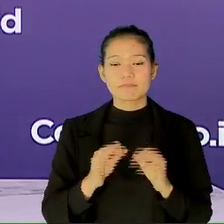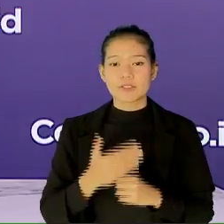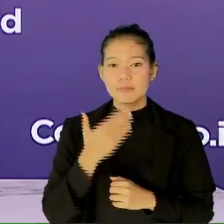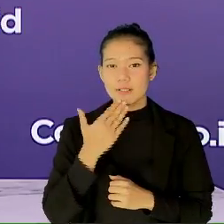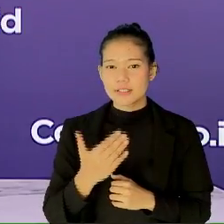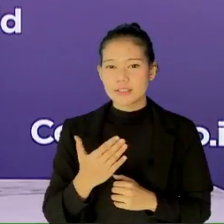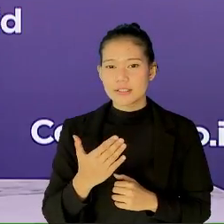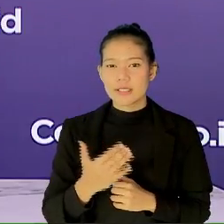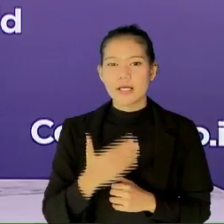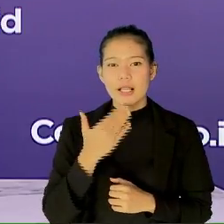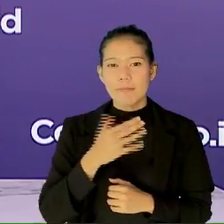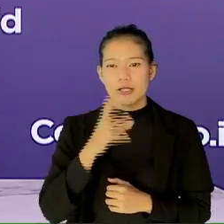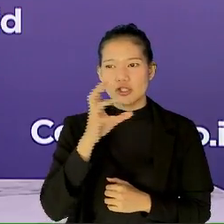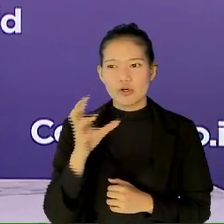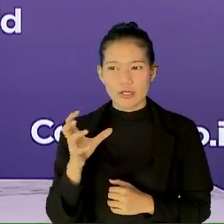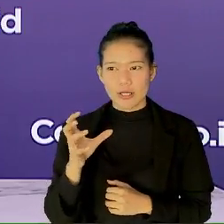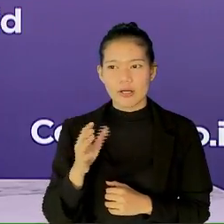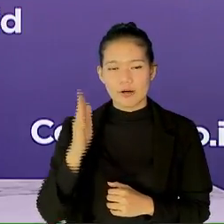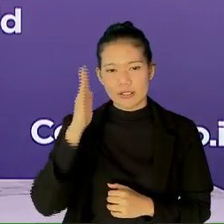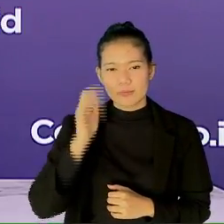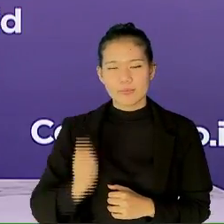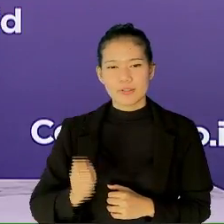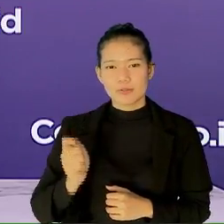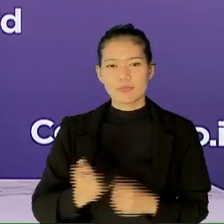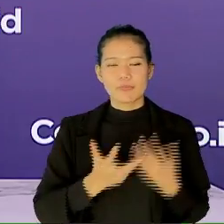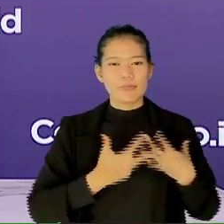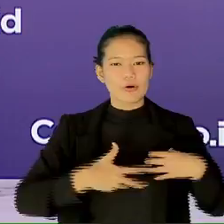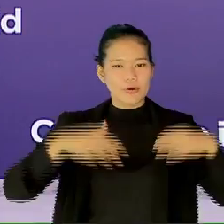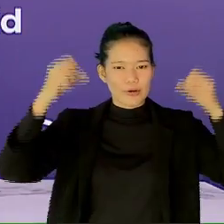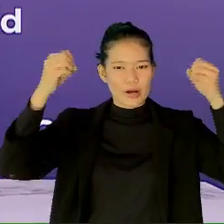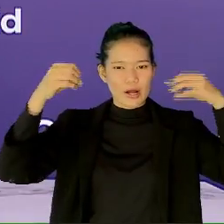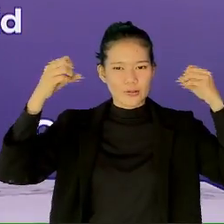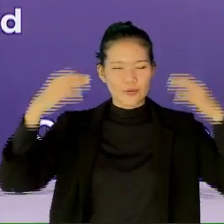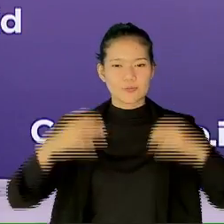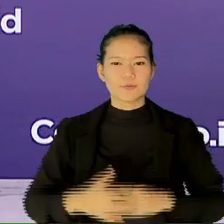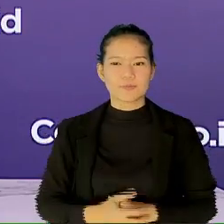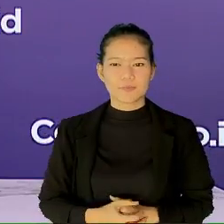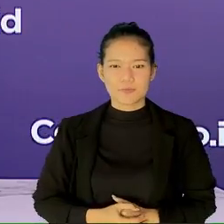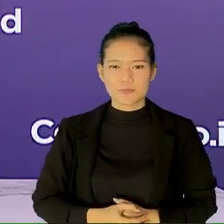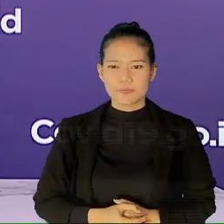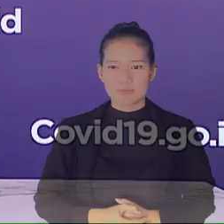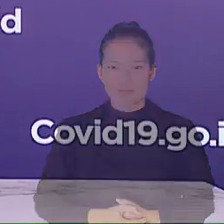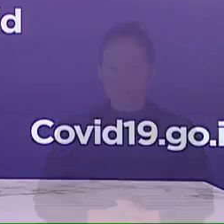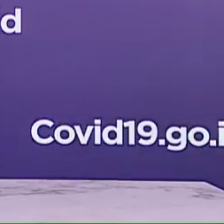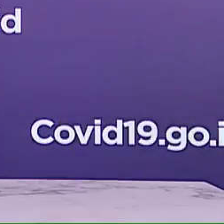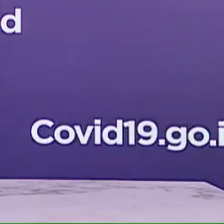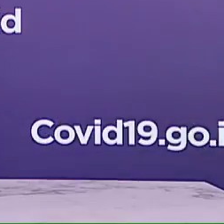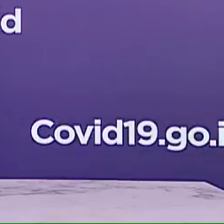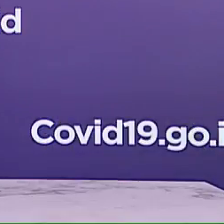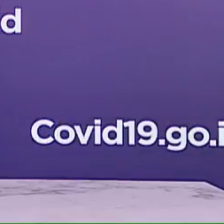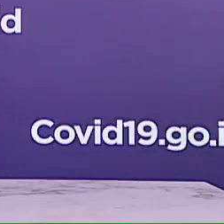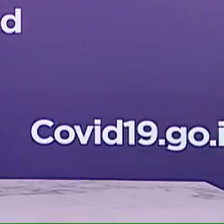thank you. Selamat sore. Wassalamualaikum warahmatullahi wabarakatuh.